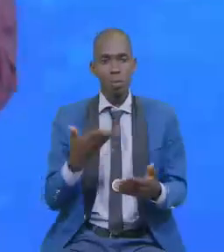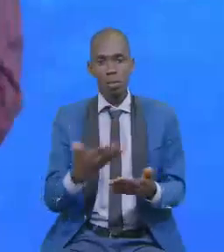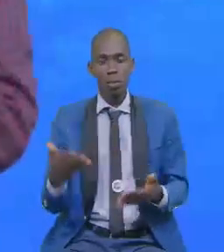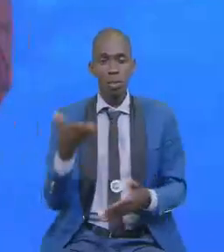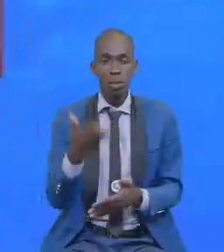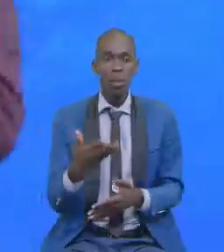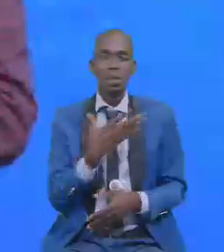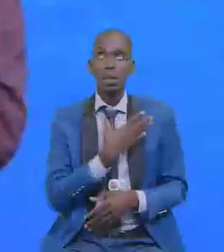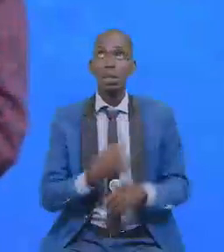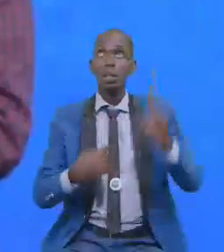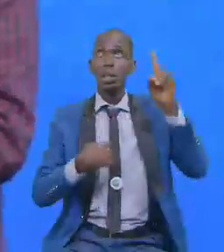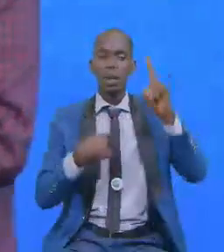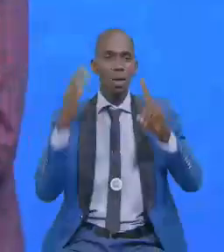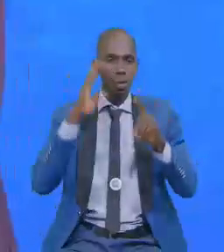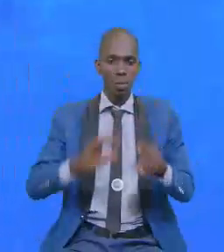set it up.